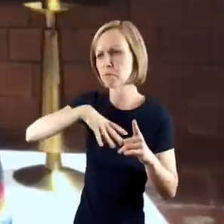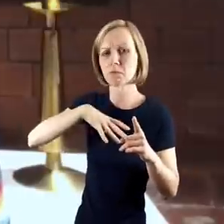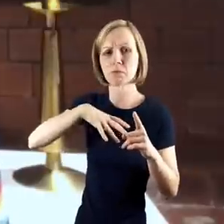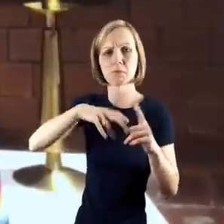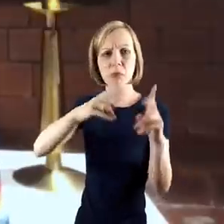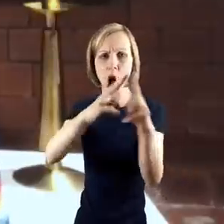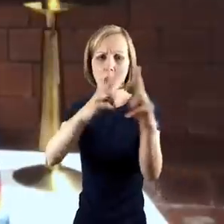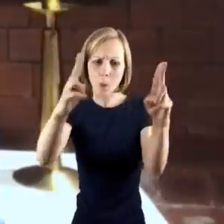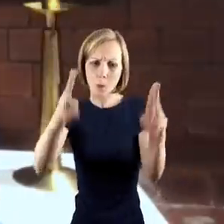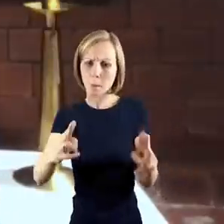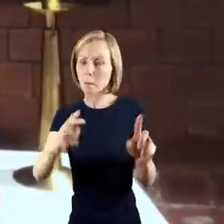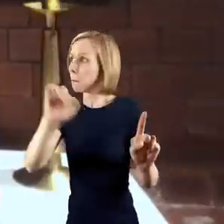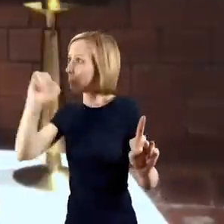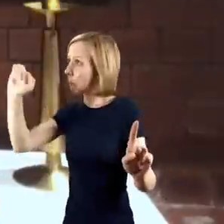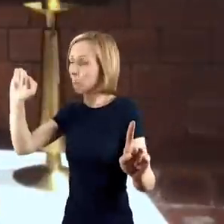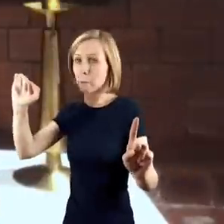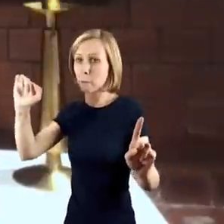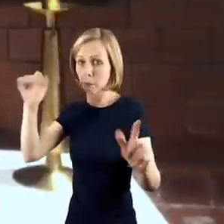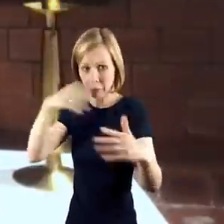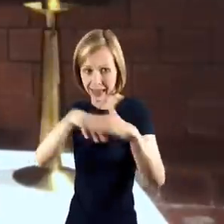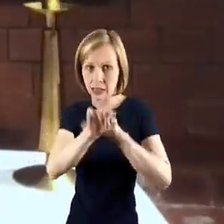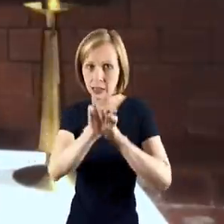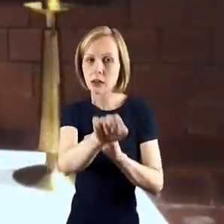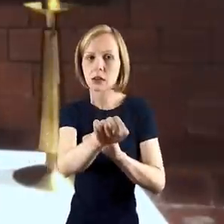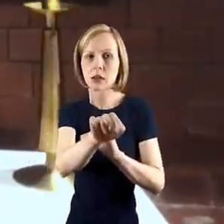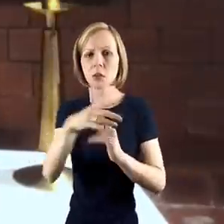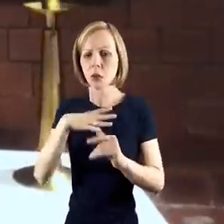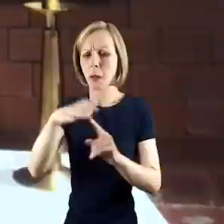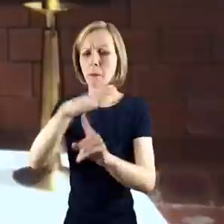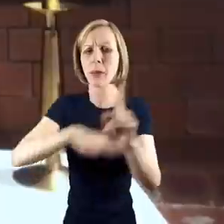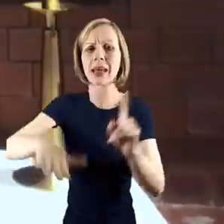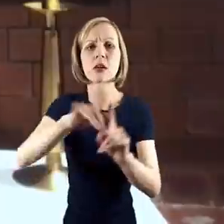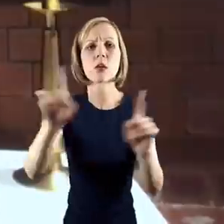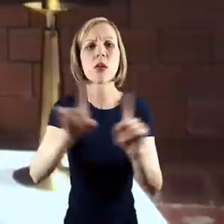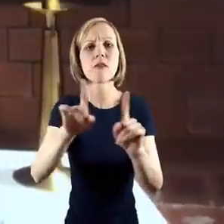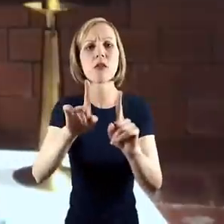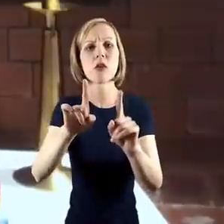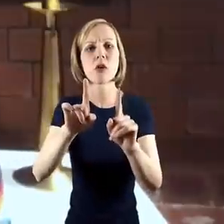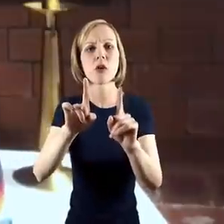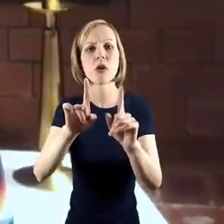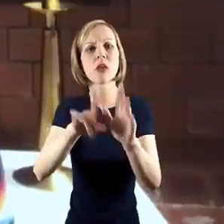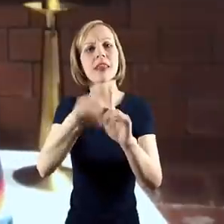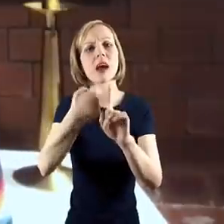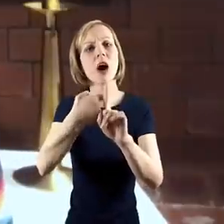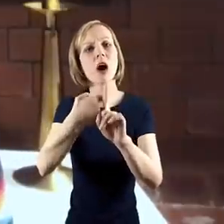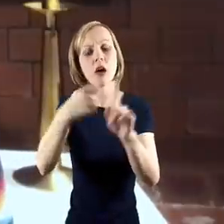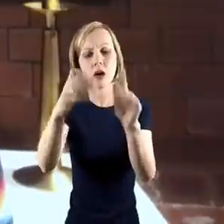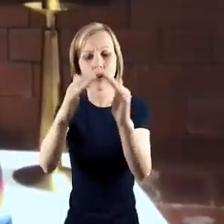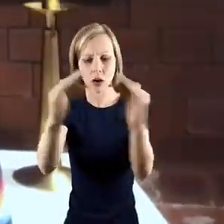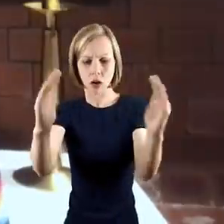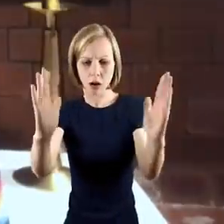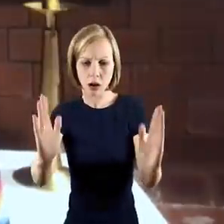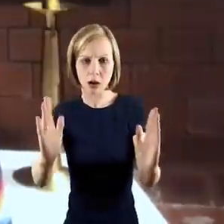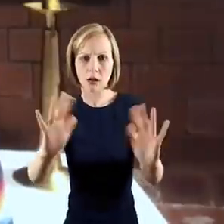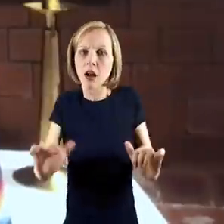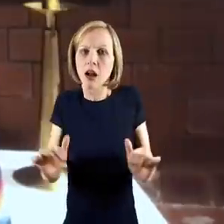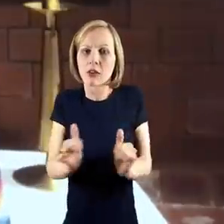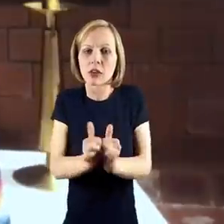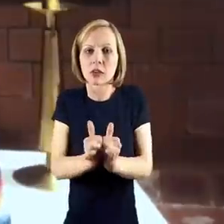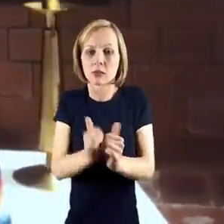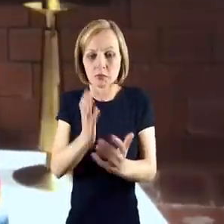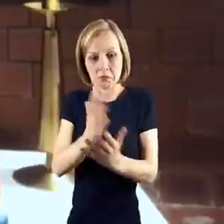the Covenant. That was the visible sign of God's presence with Israel. But more